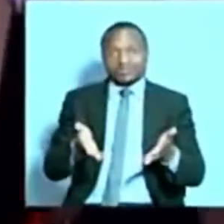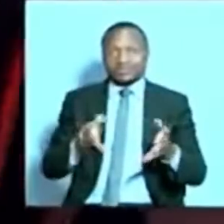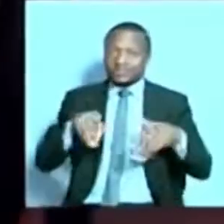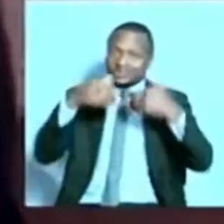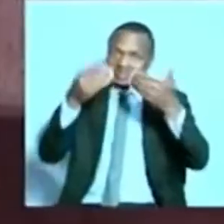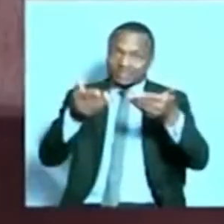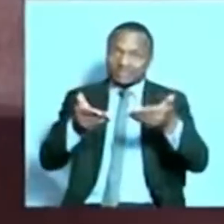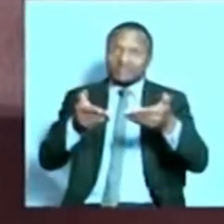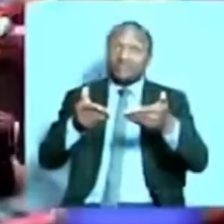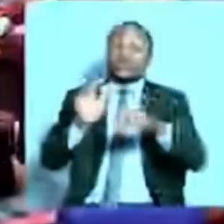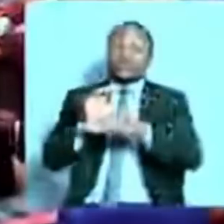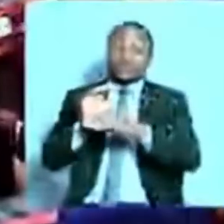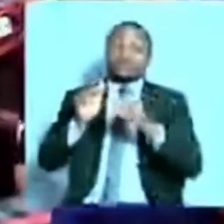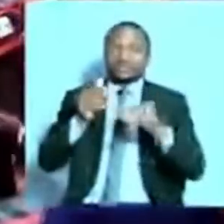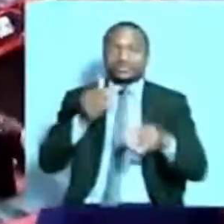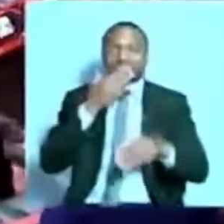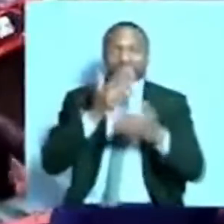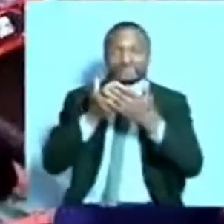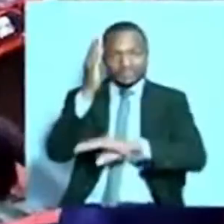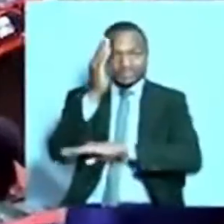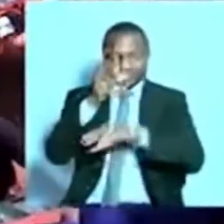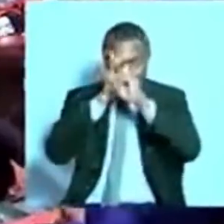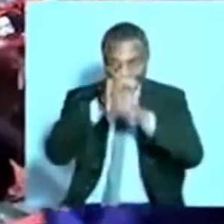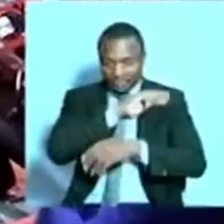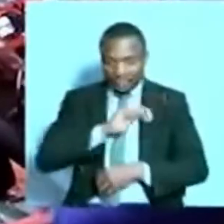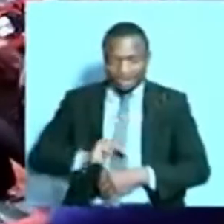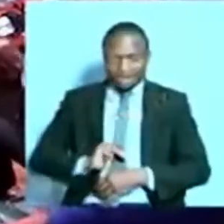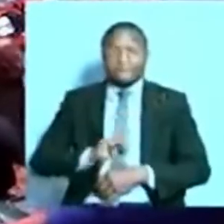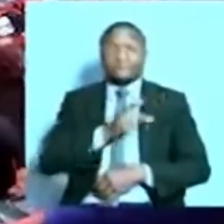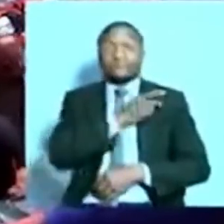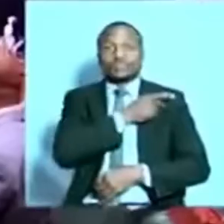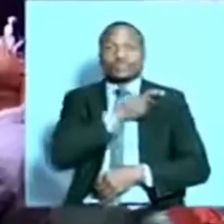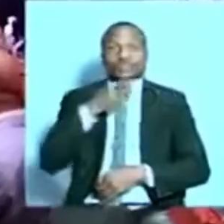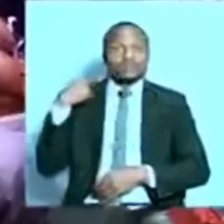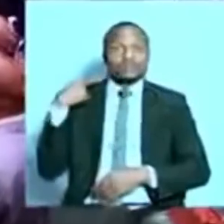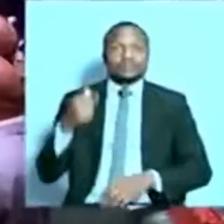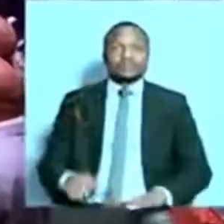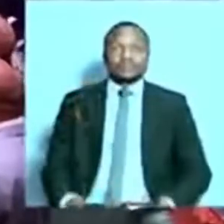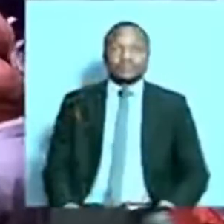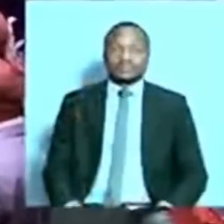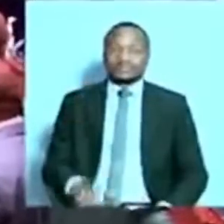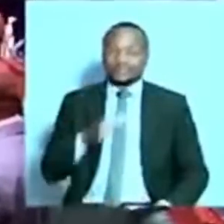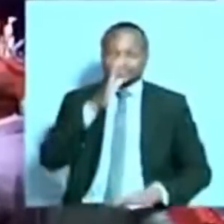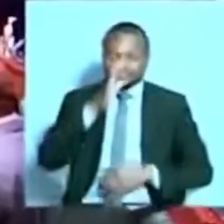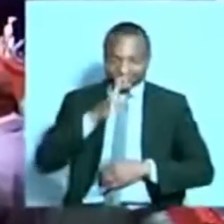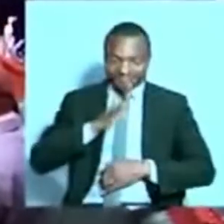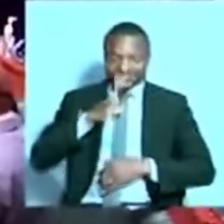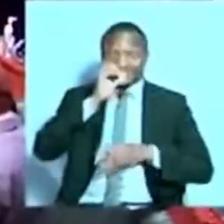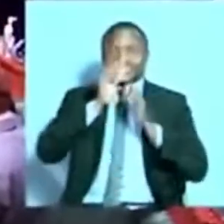live commentary. Good afternoon. Honorable Members of Parliament, Madam